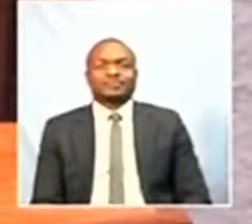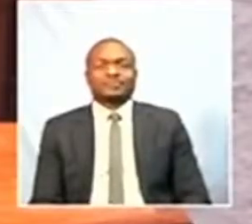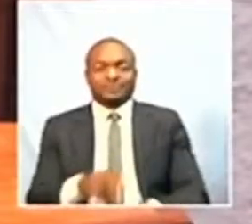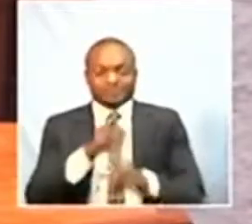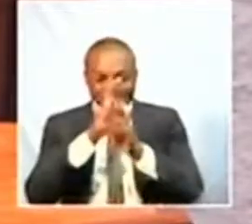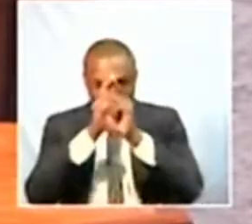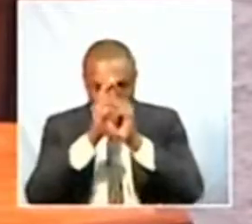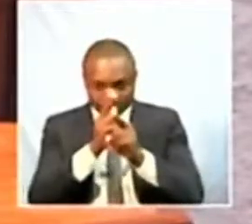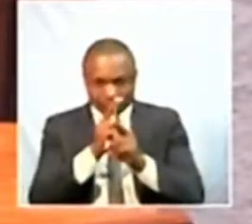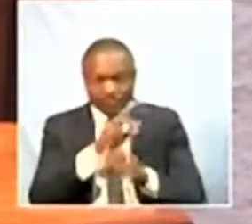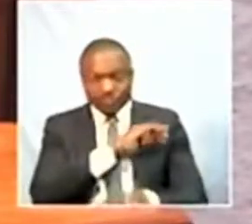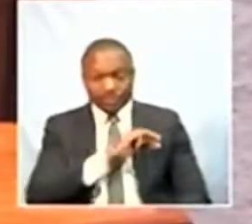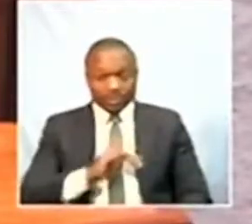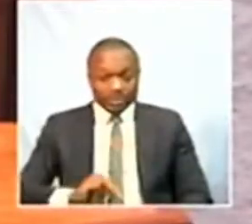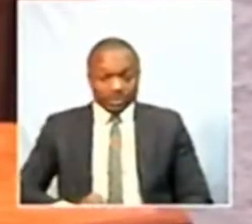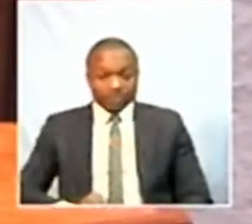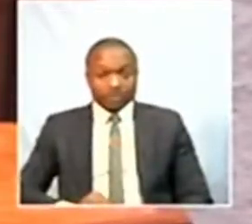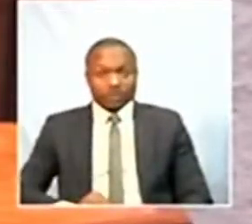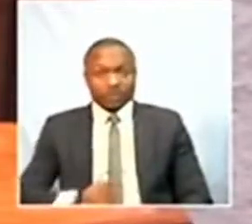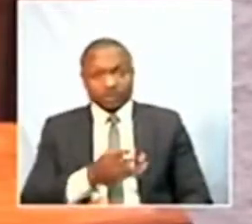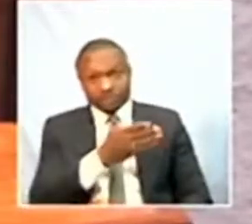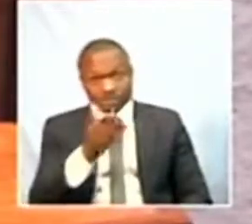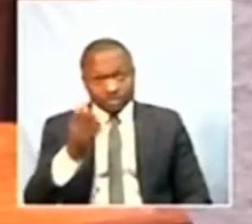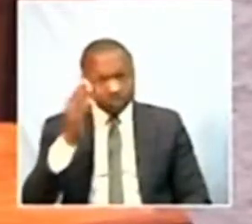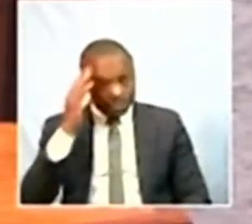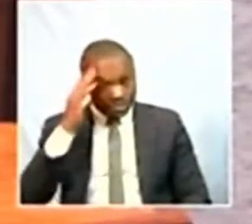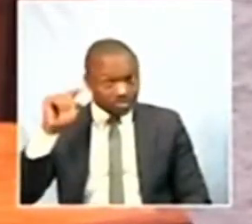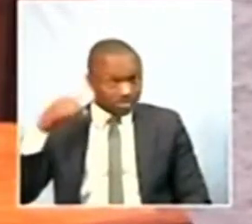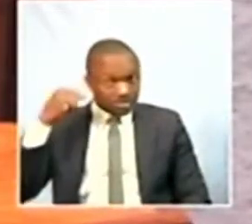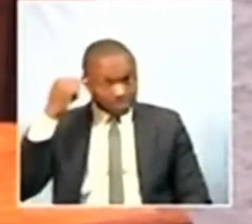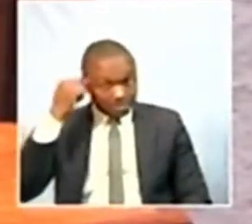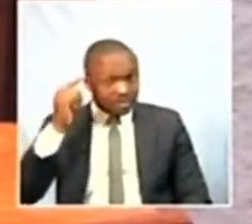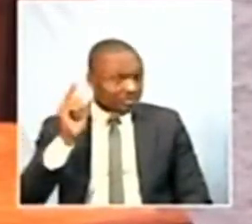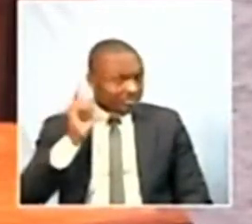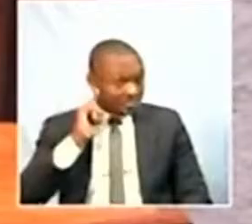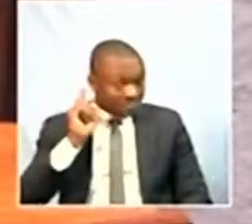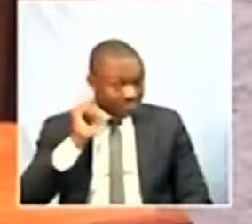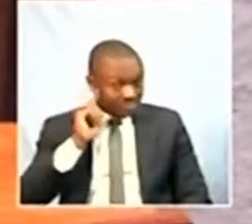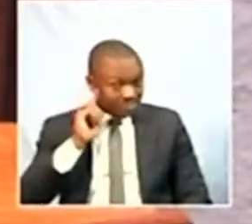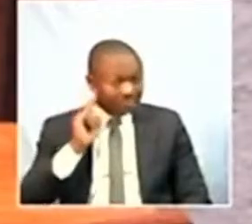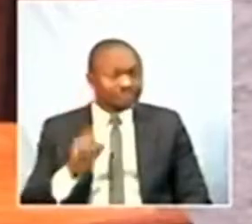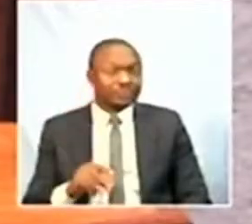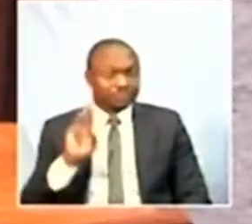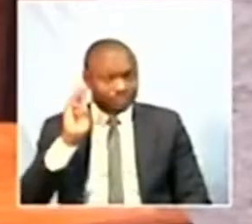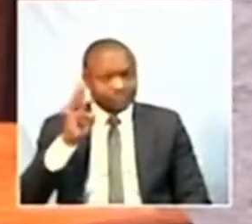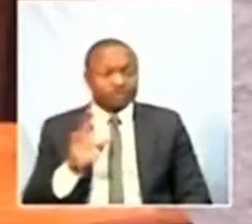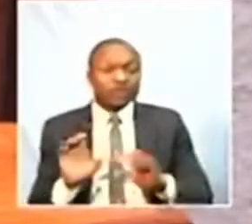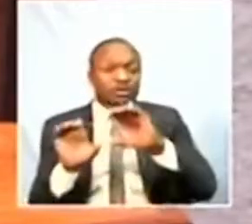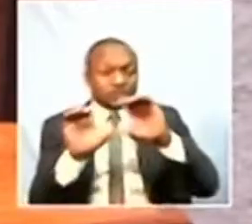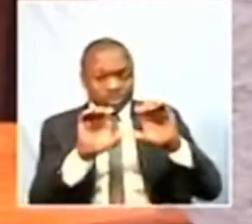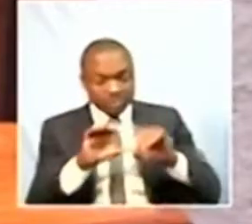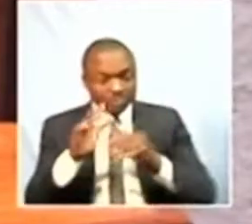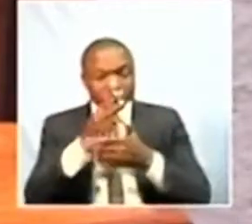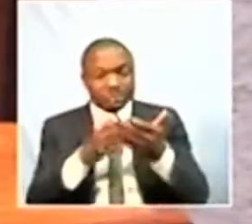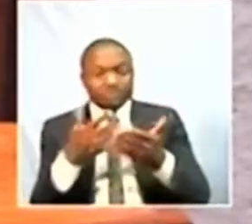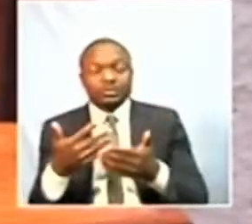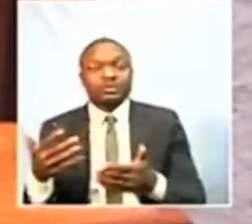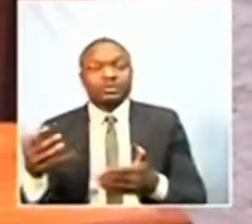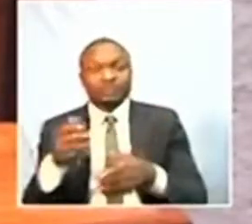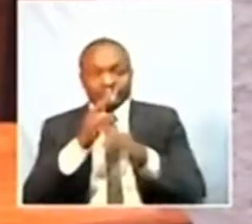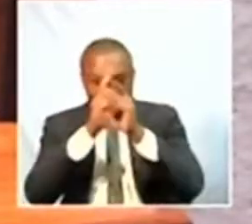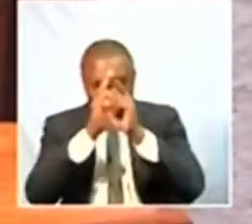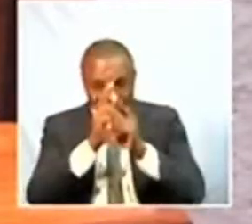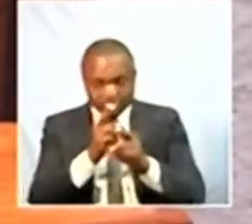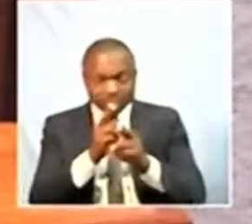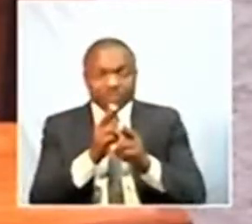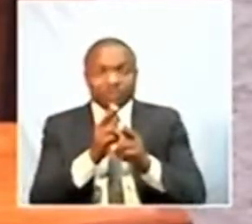Honorable members, you are rest assured that the government is listening and they will do something about it.